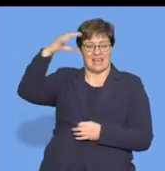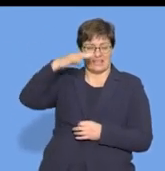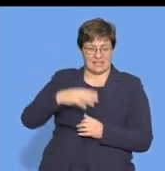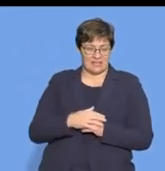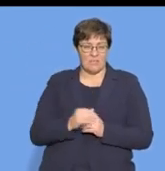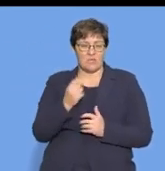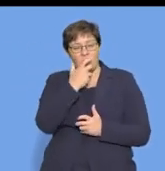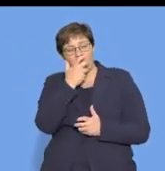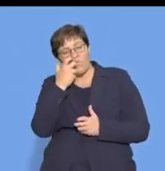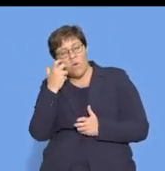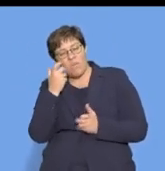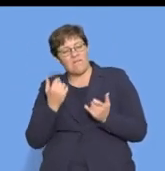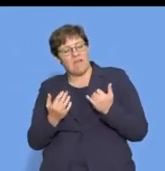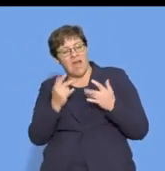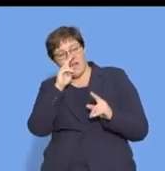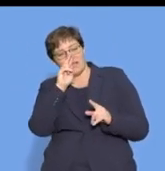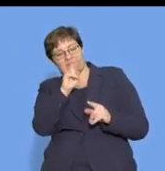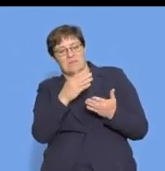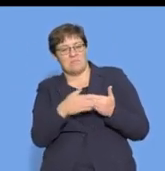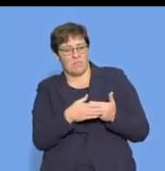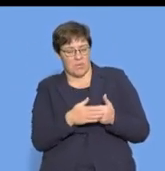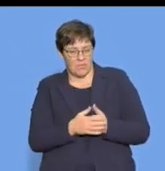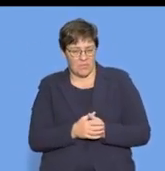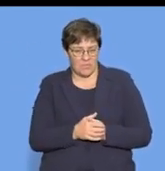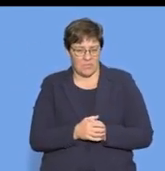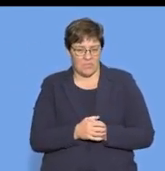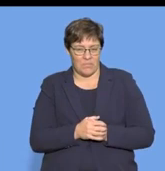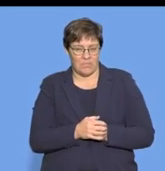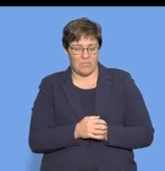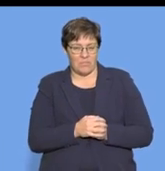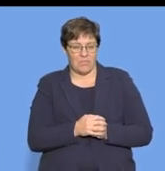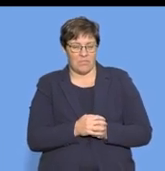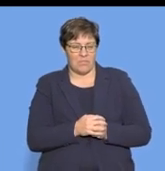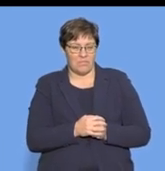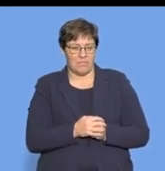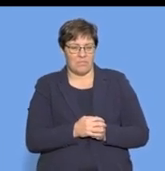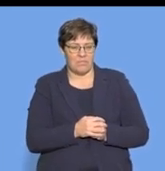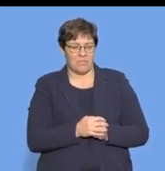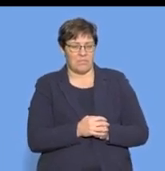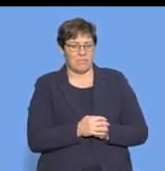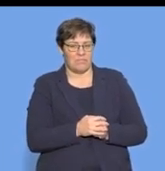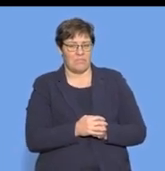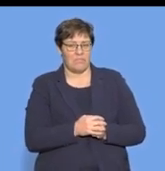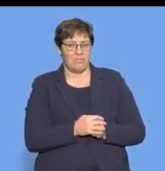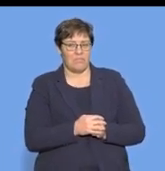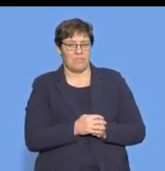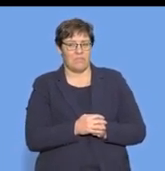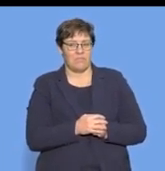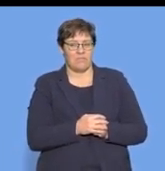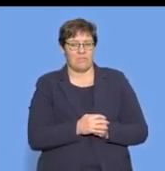heat to keep warm, and then to extend daylight hours.